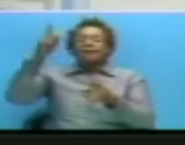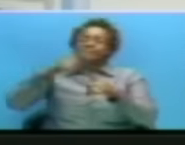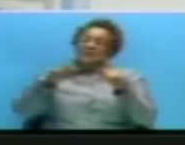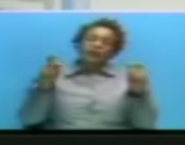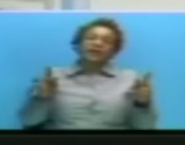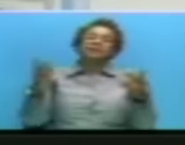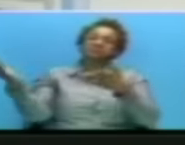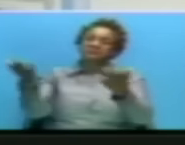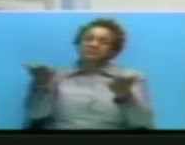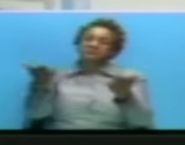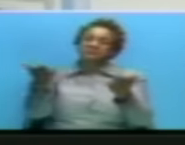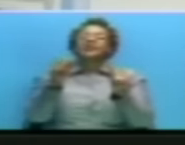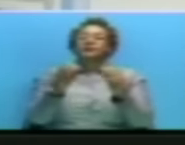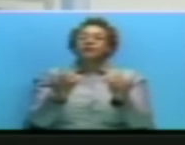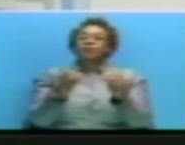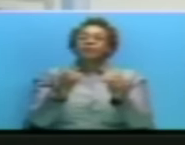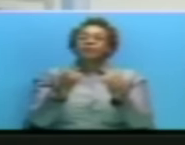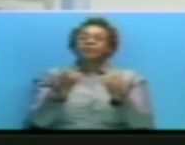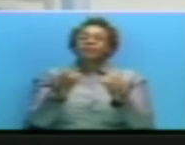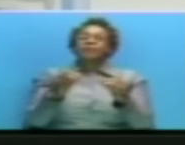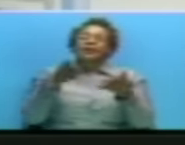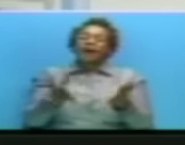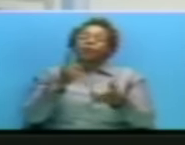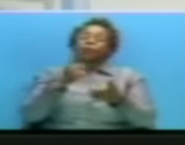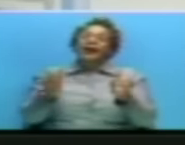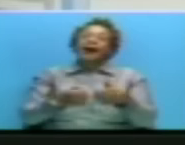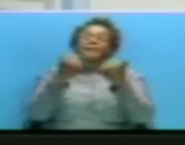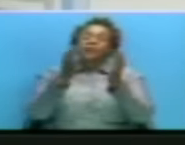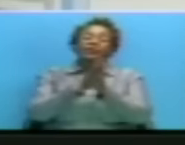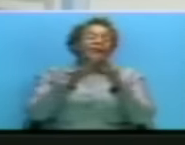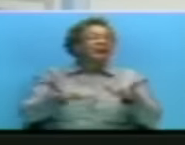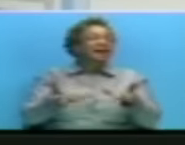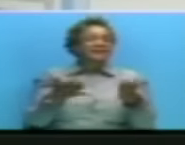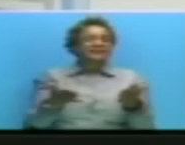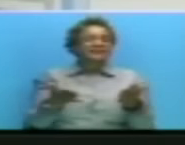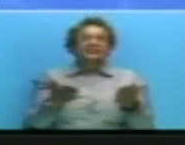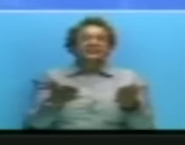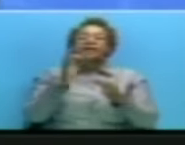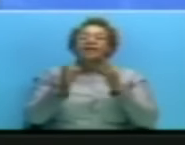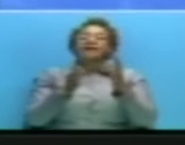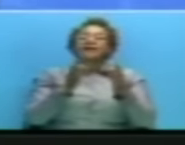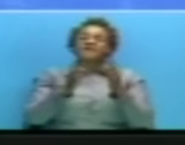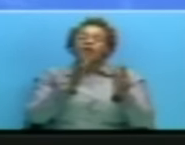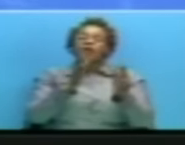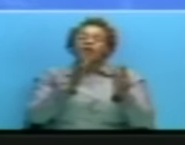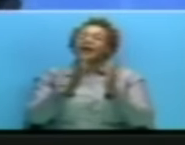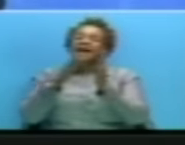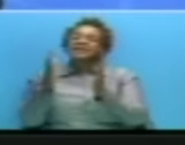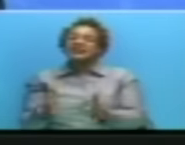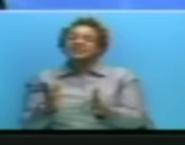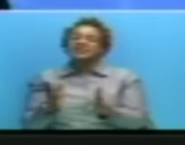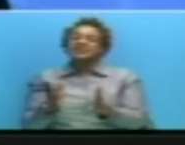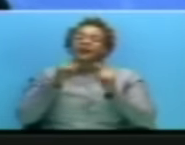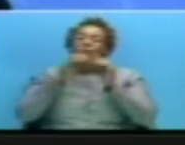nevertheless, so the TV belongs to my bedroom. What happened? Yes. What happened with that party? If the organizers kept it to